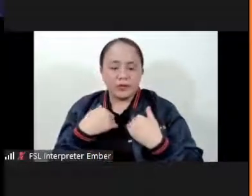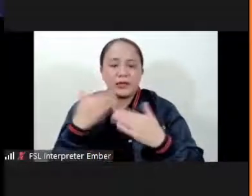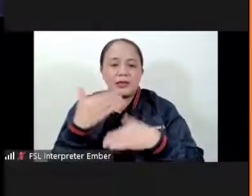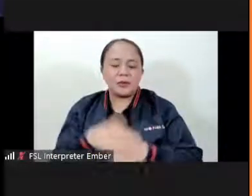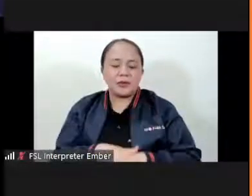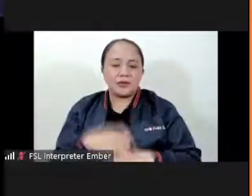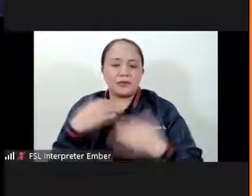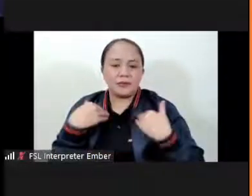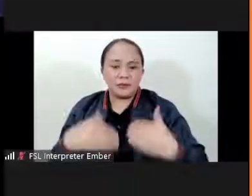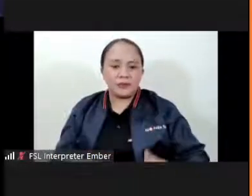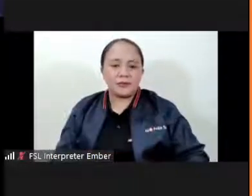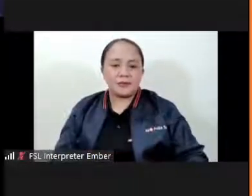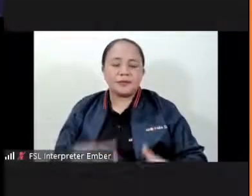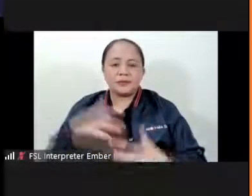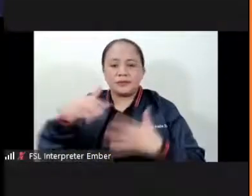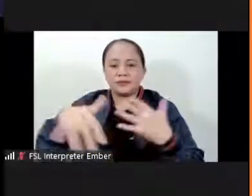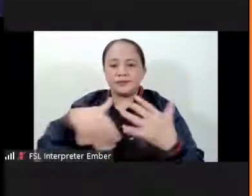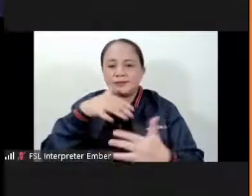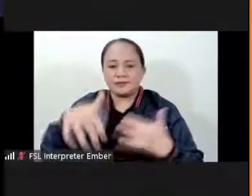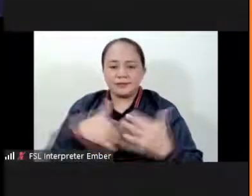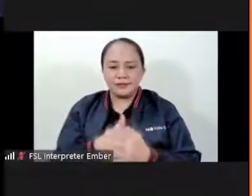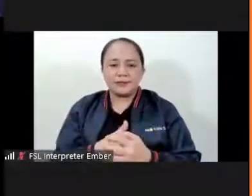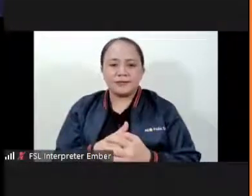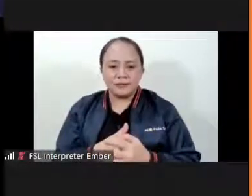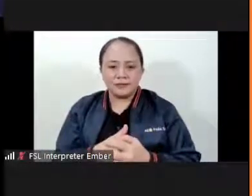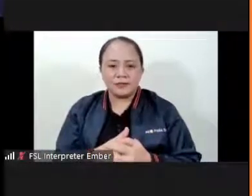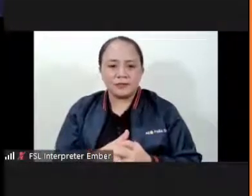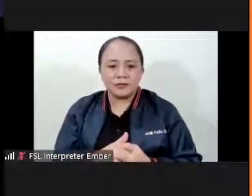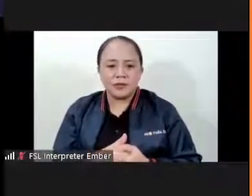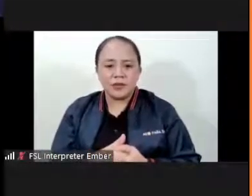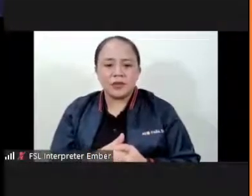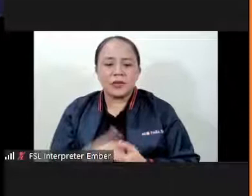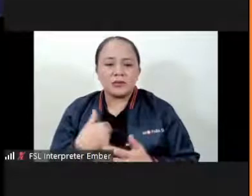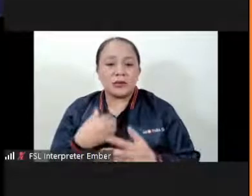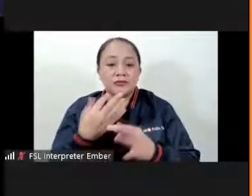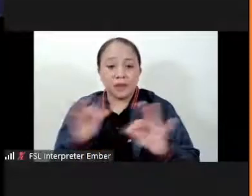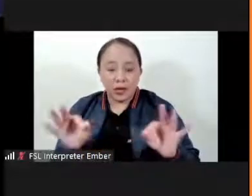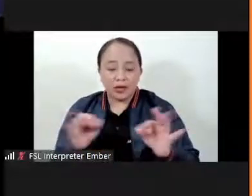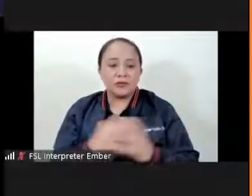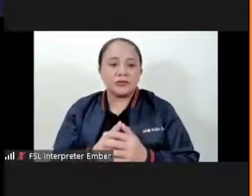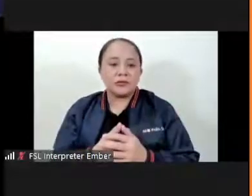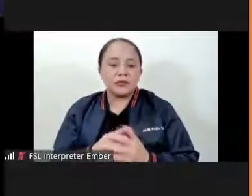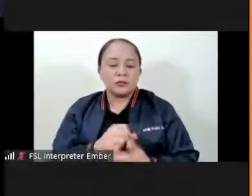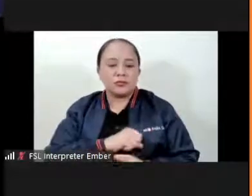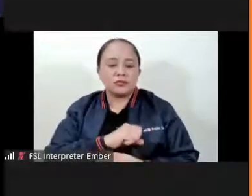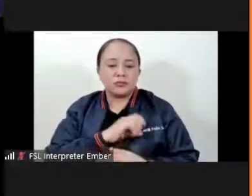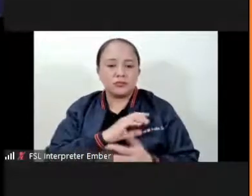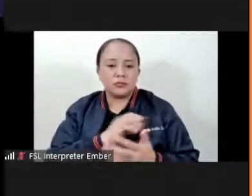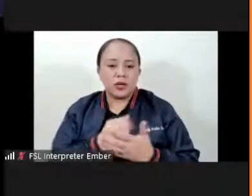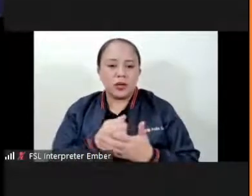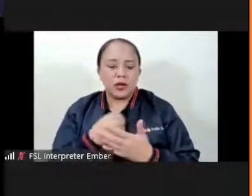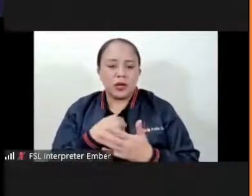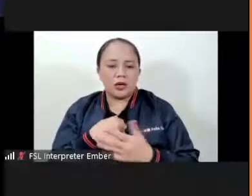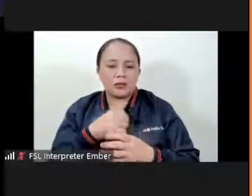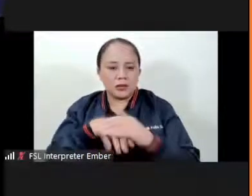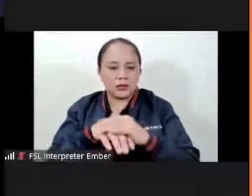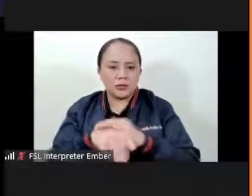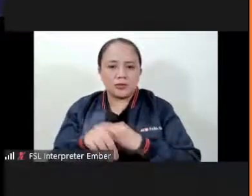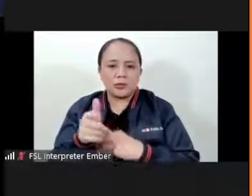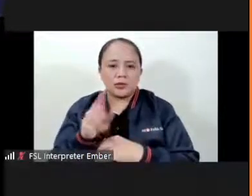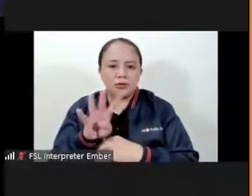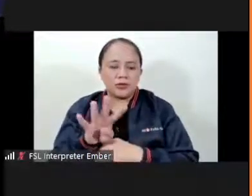physical interactions. They are free of charge, confidential, and accessible